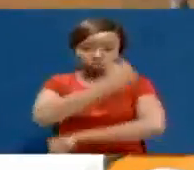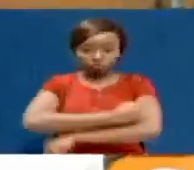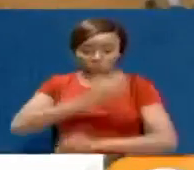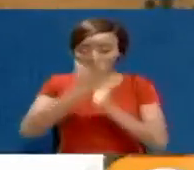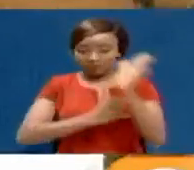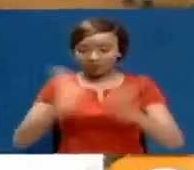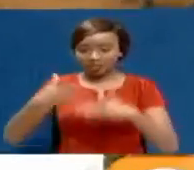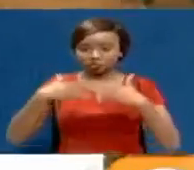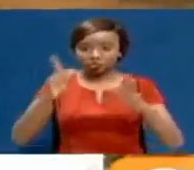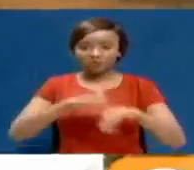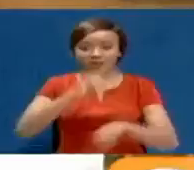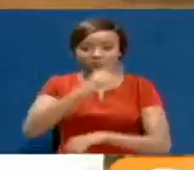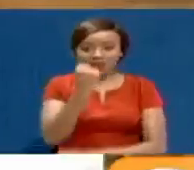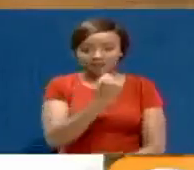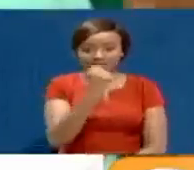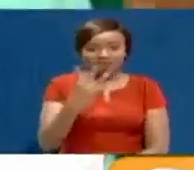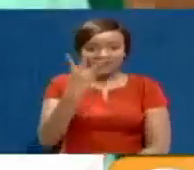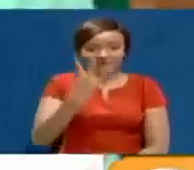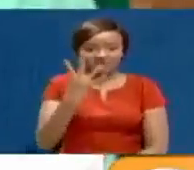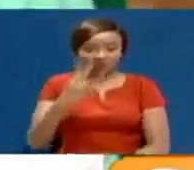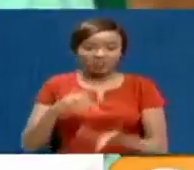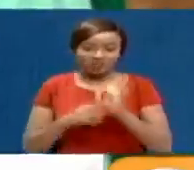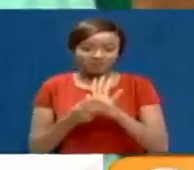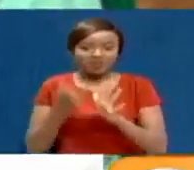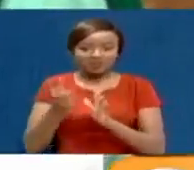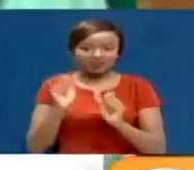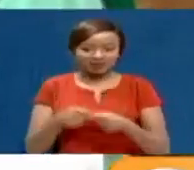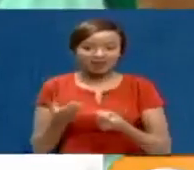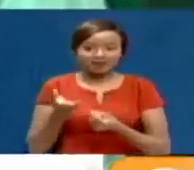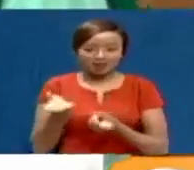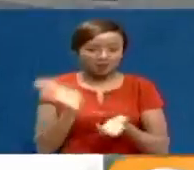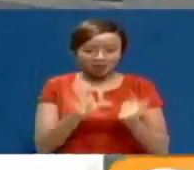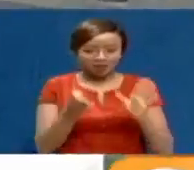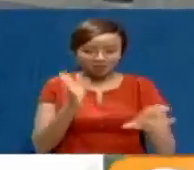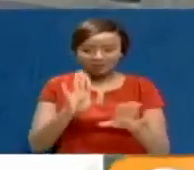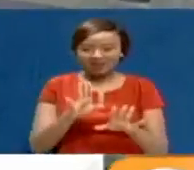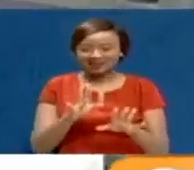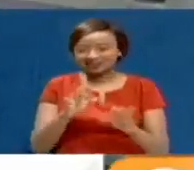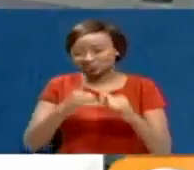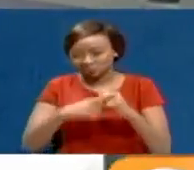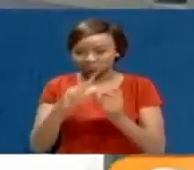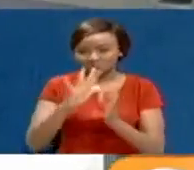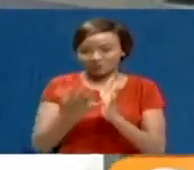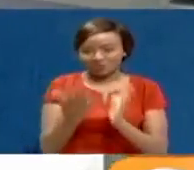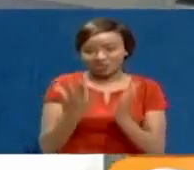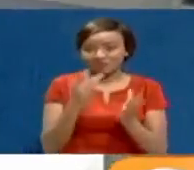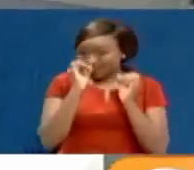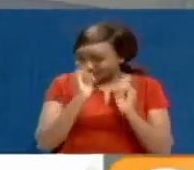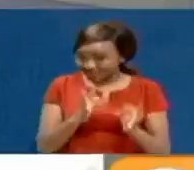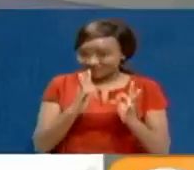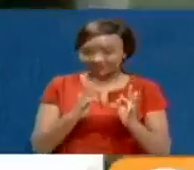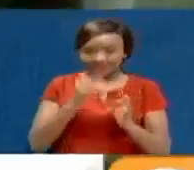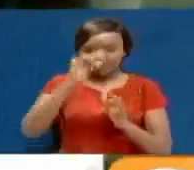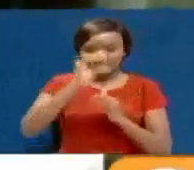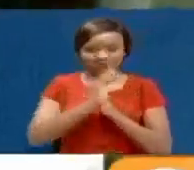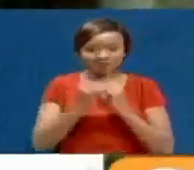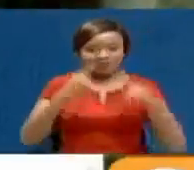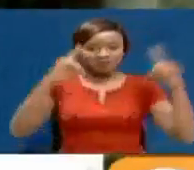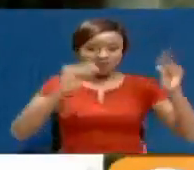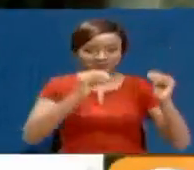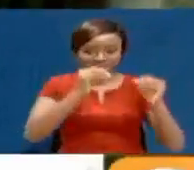second term on May 4th could now resume in June, but only if the country manages to combat the spread of the coronavirus